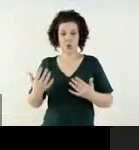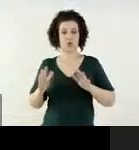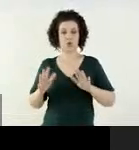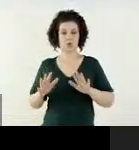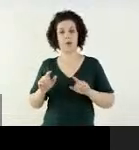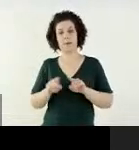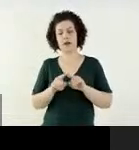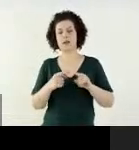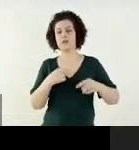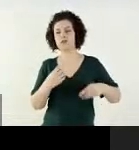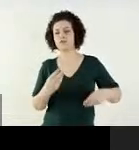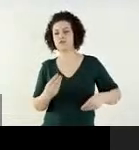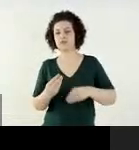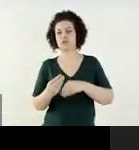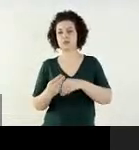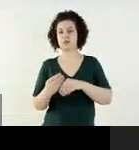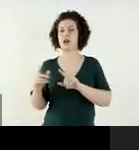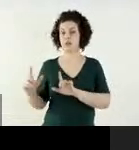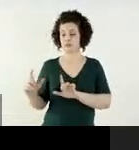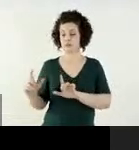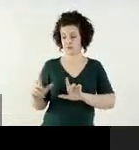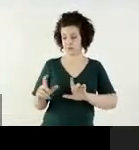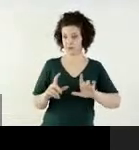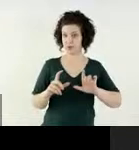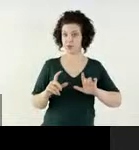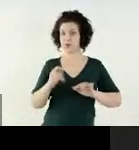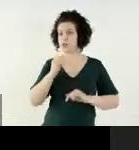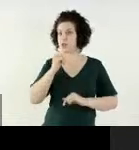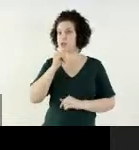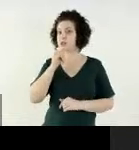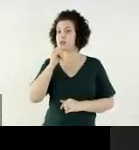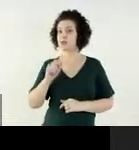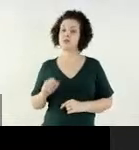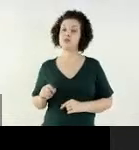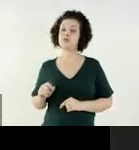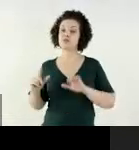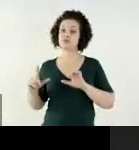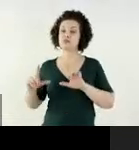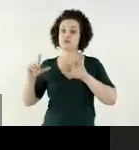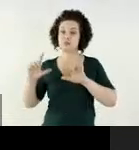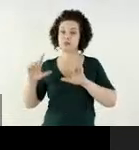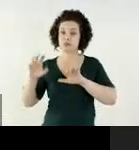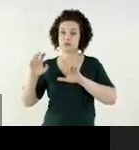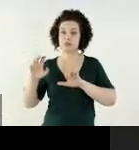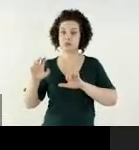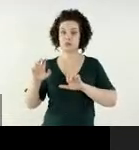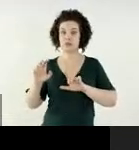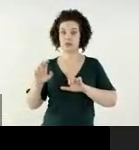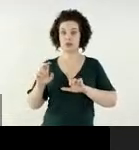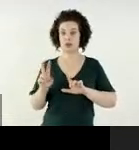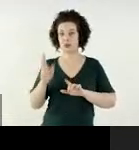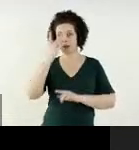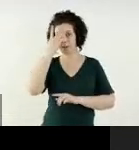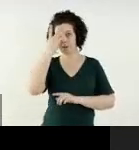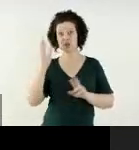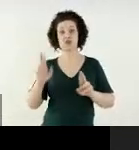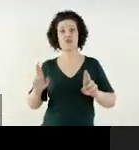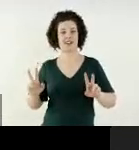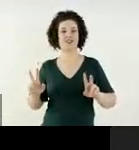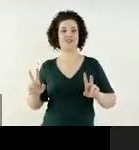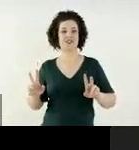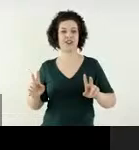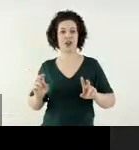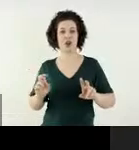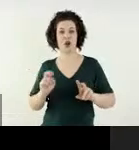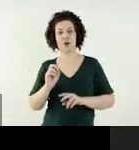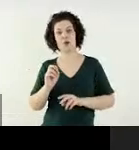these series of photographs, just for example, were taken by two different people, right? Either at the same scene or a sort of